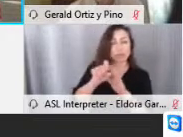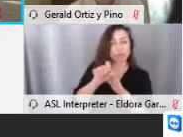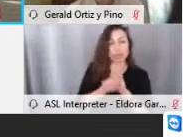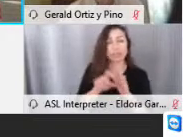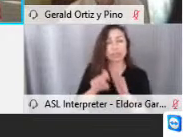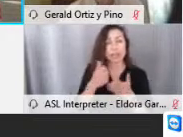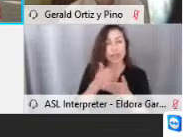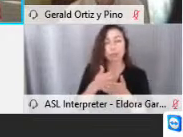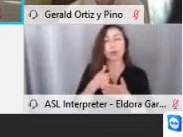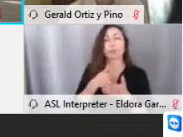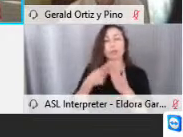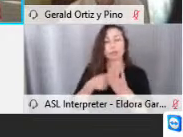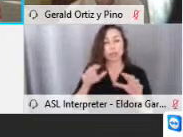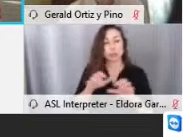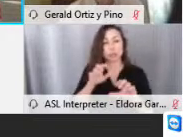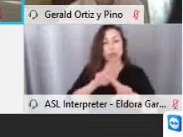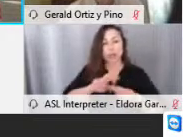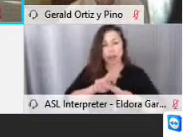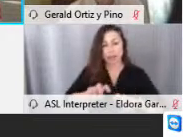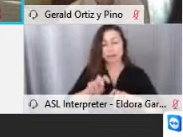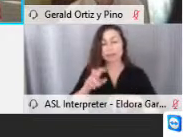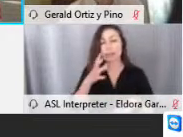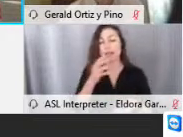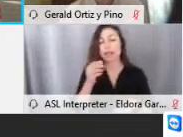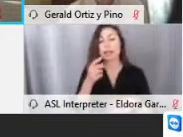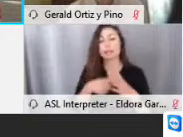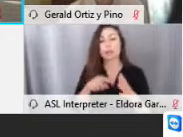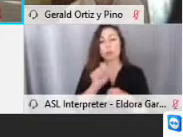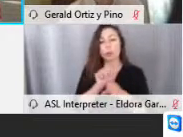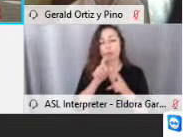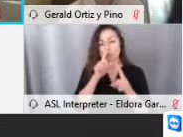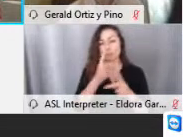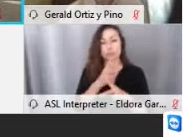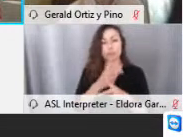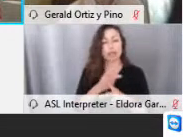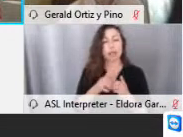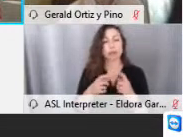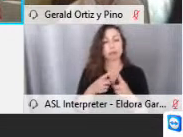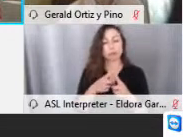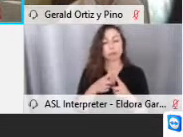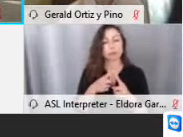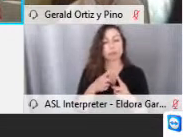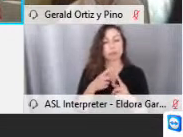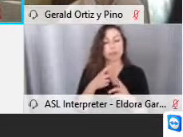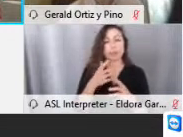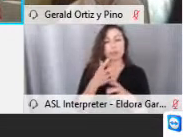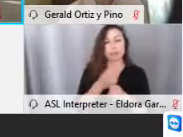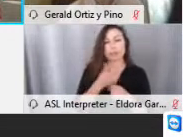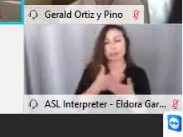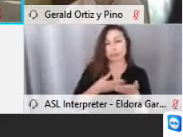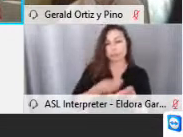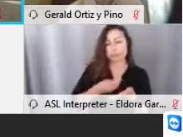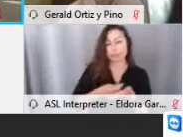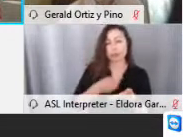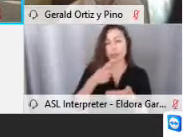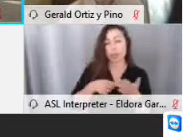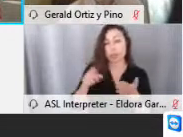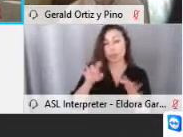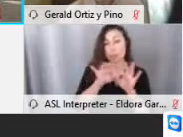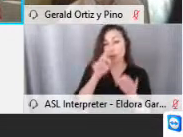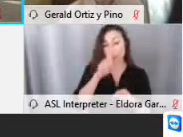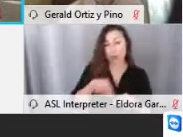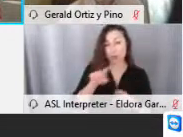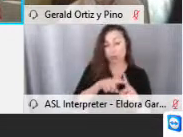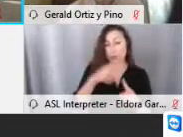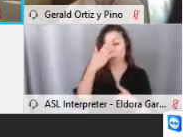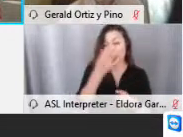started doing analysis and then started working to figure out how we could push out some dollars. What's critical for you all to know here, and one